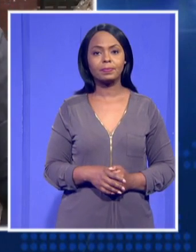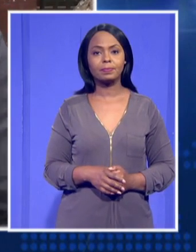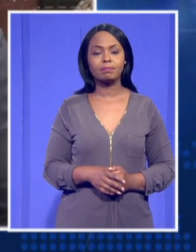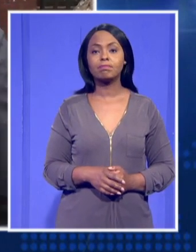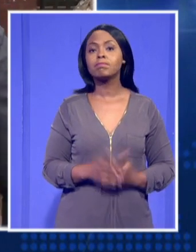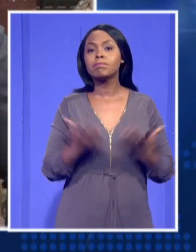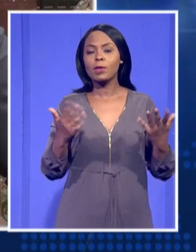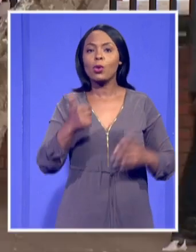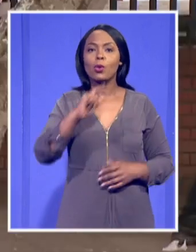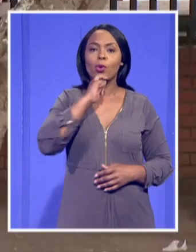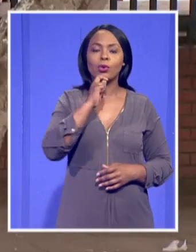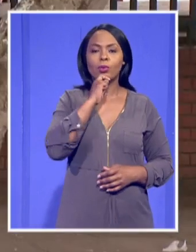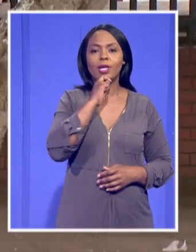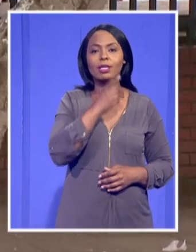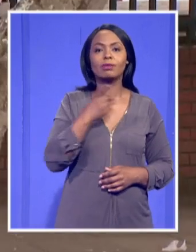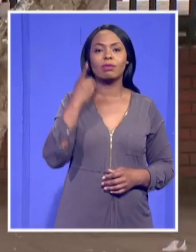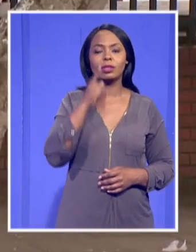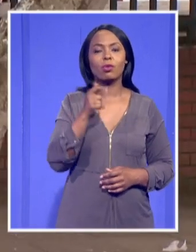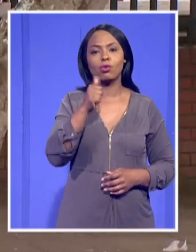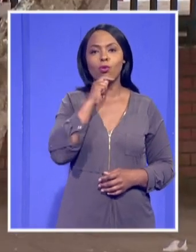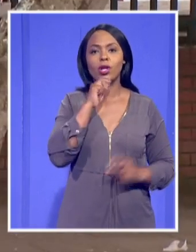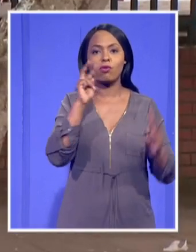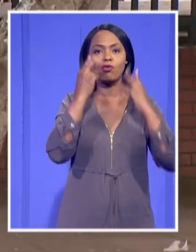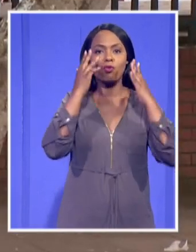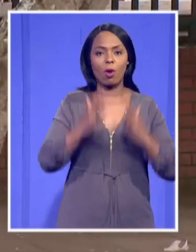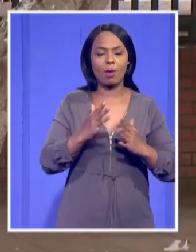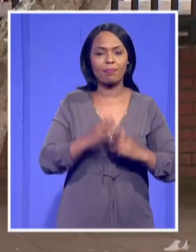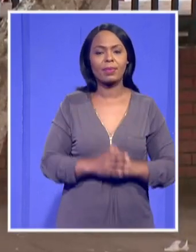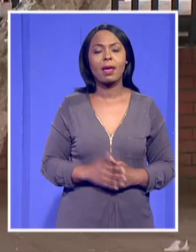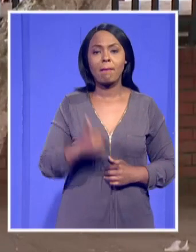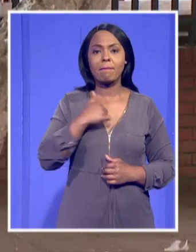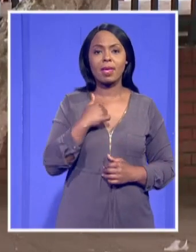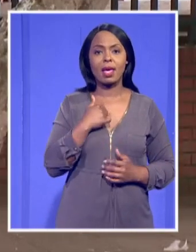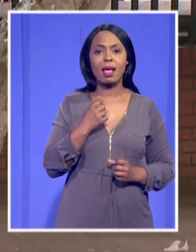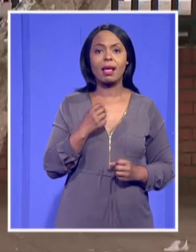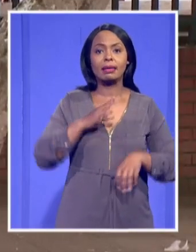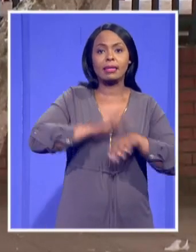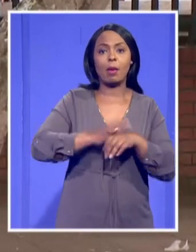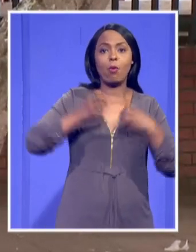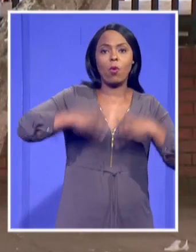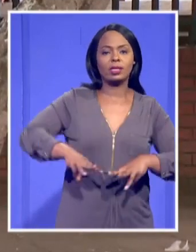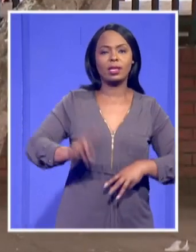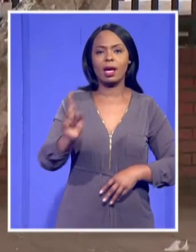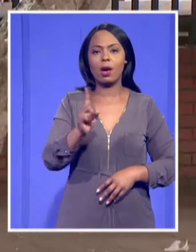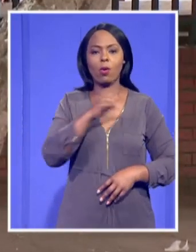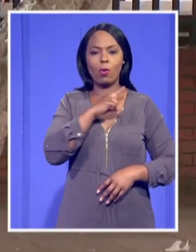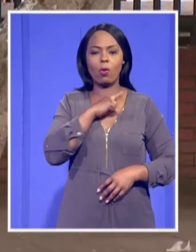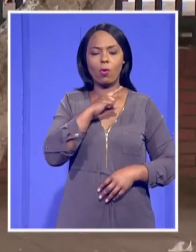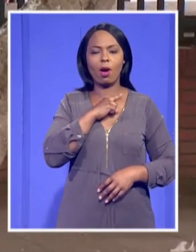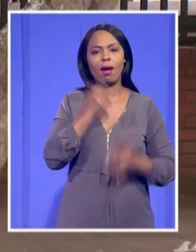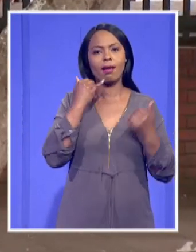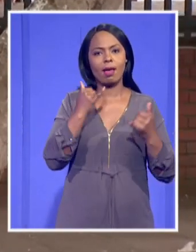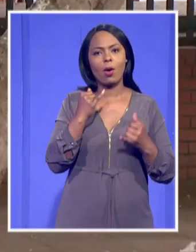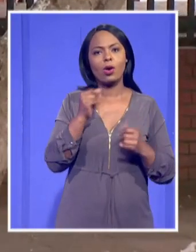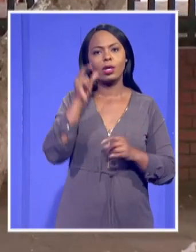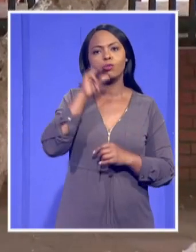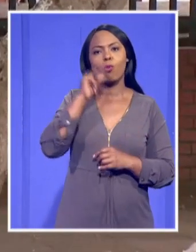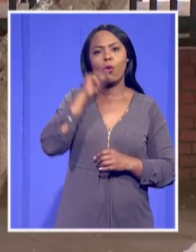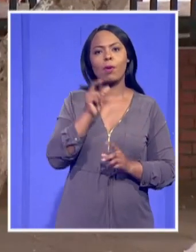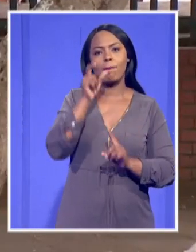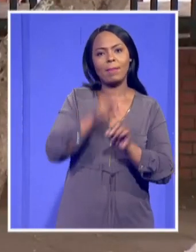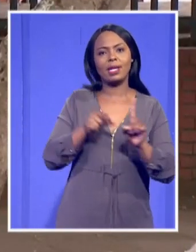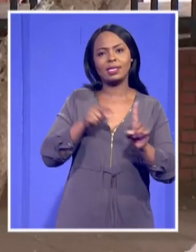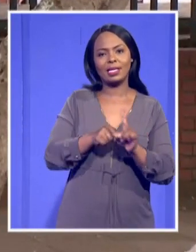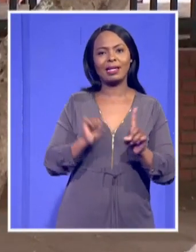Well, good morning to you, Desiree, and good morning to the viewers as well at home. I'm not going to waste time, Desiree, because I do have the spokesperson of the